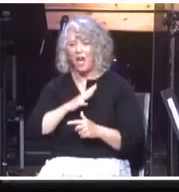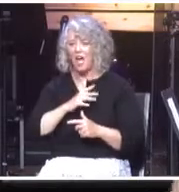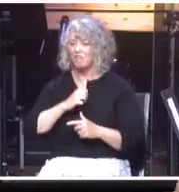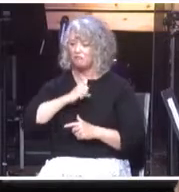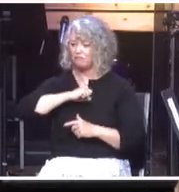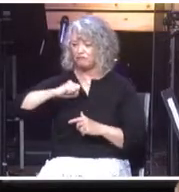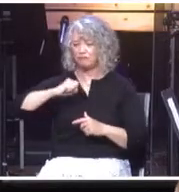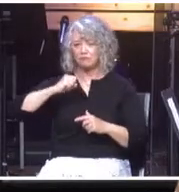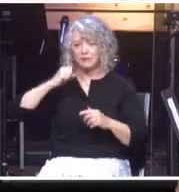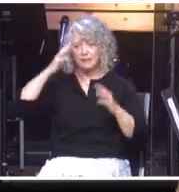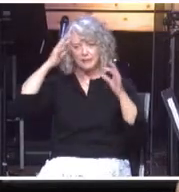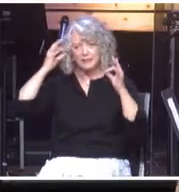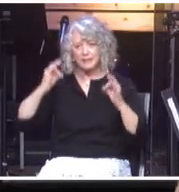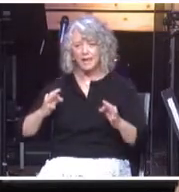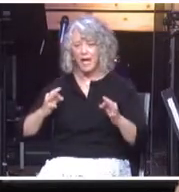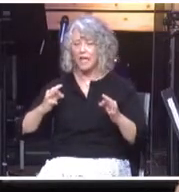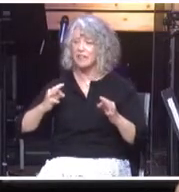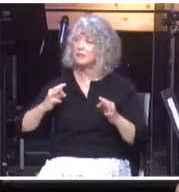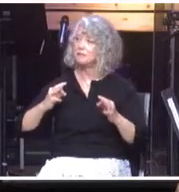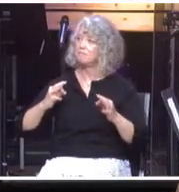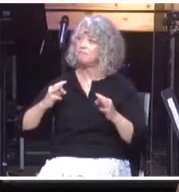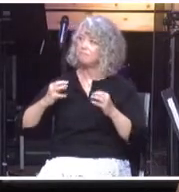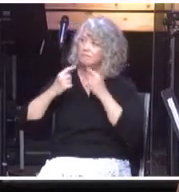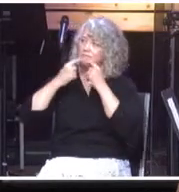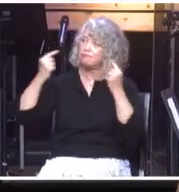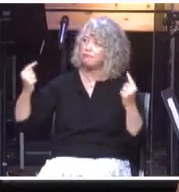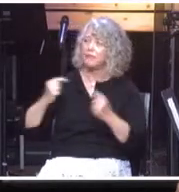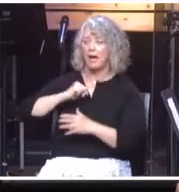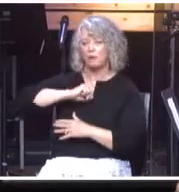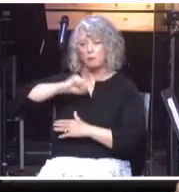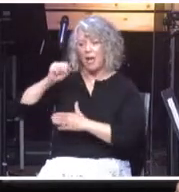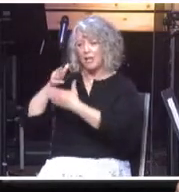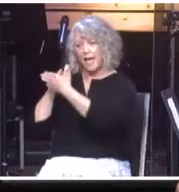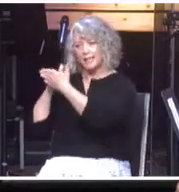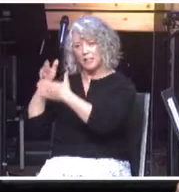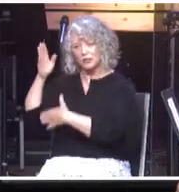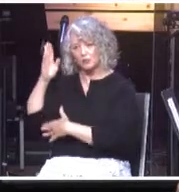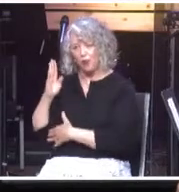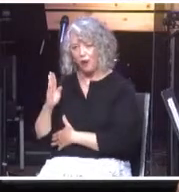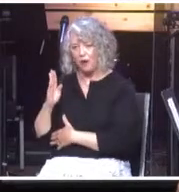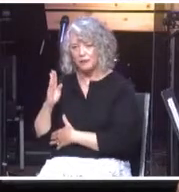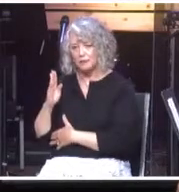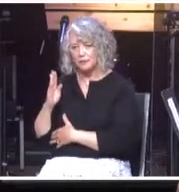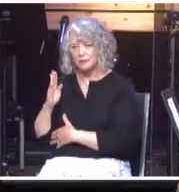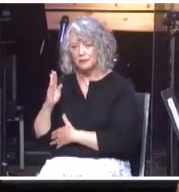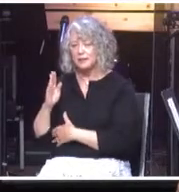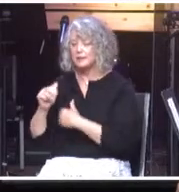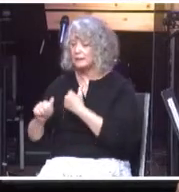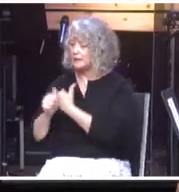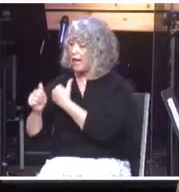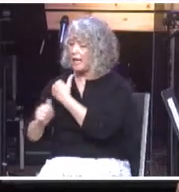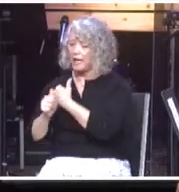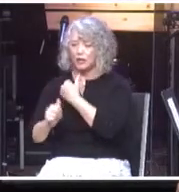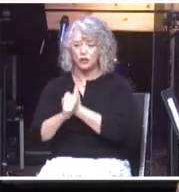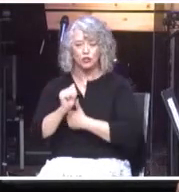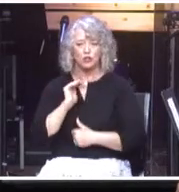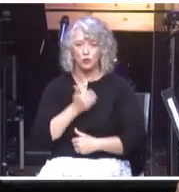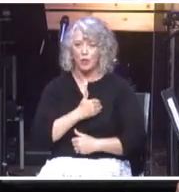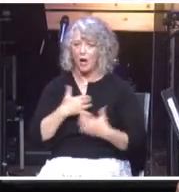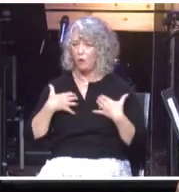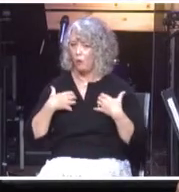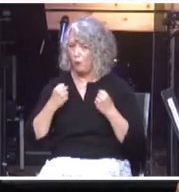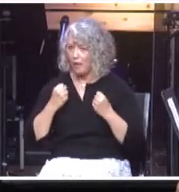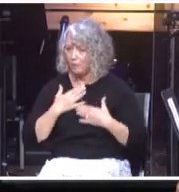deliberate disobedience, deliberate rebellion to God, all kinds of threats to our